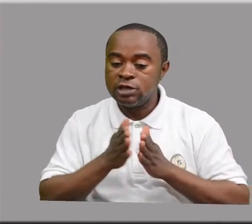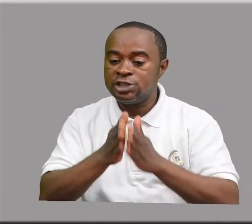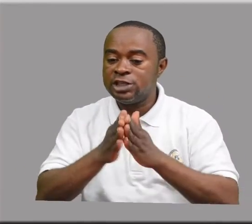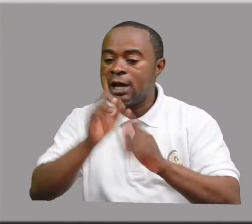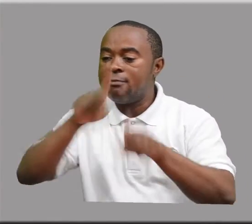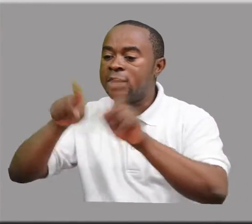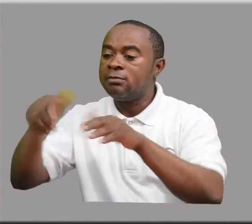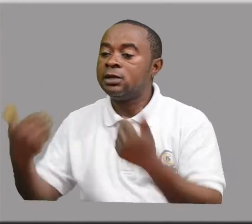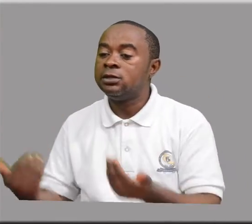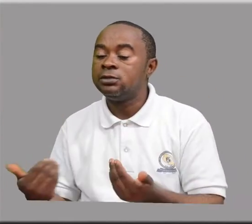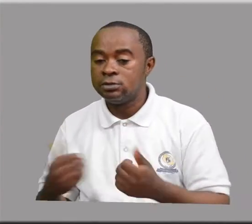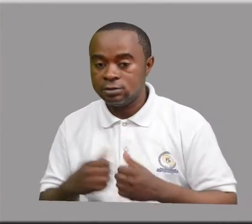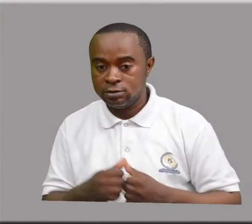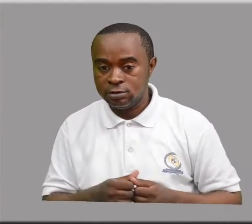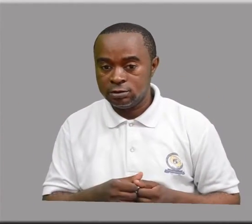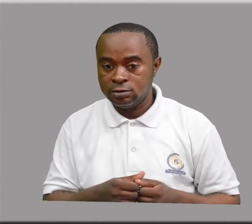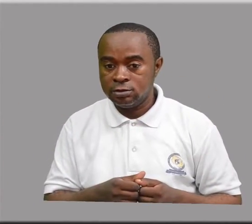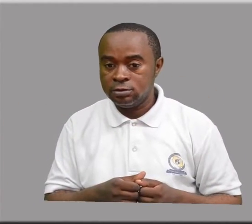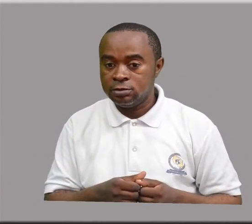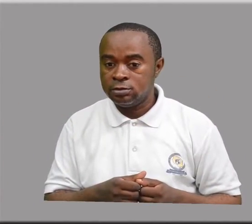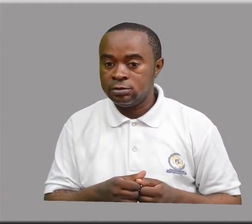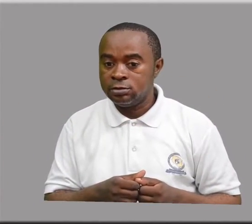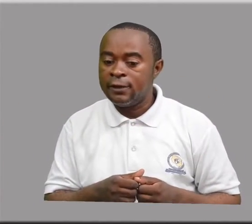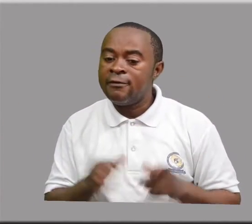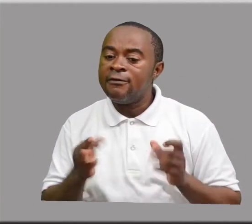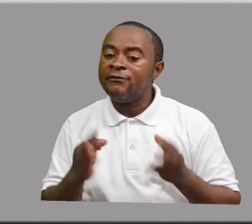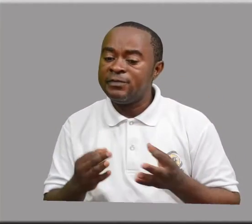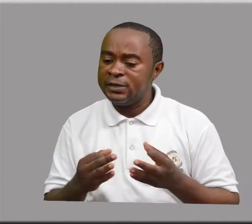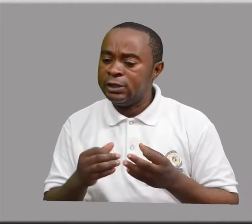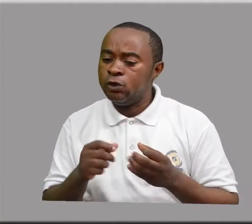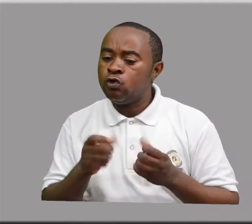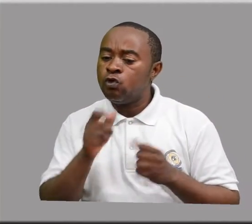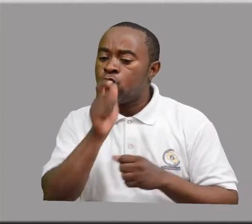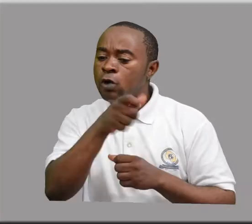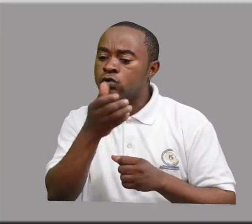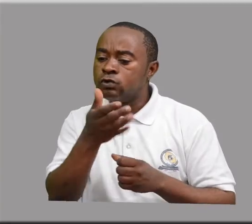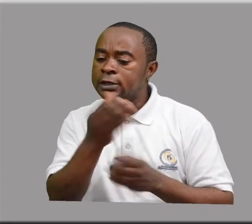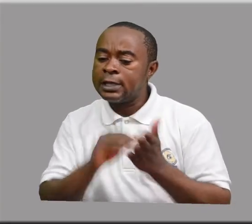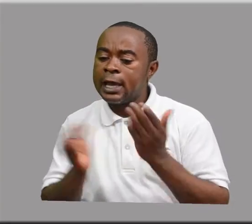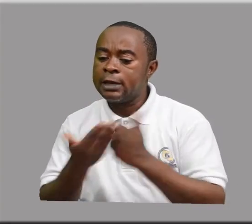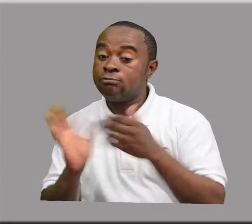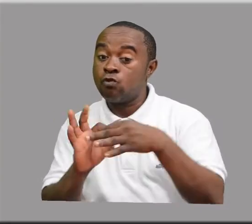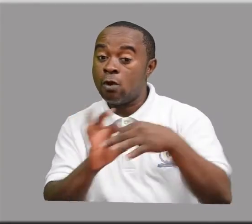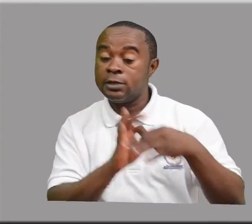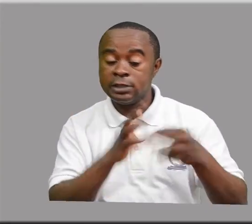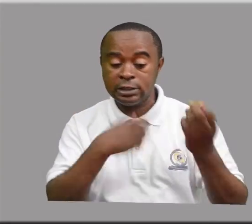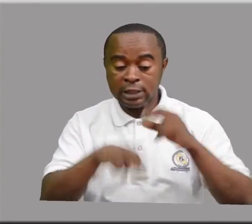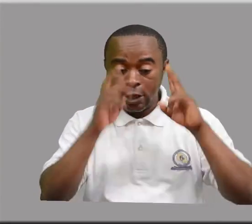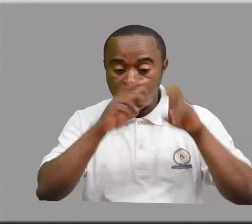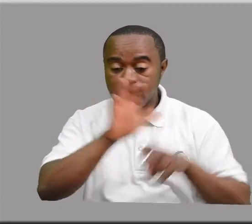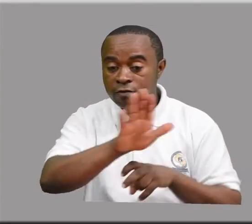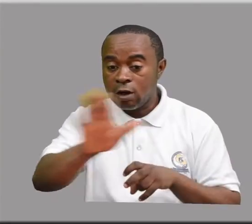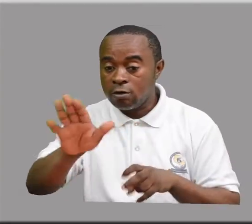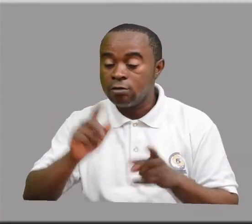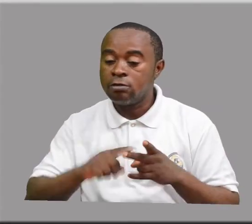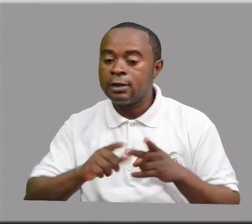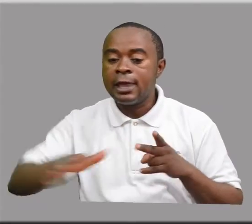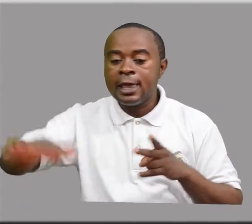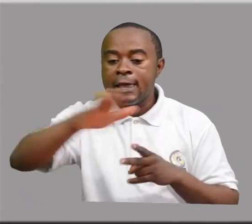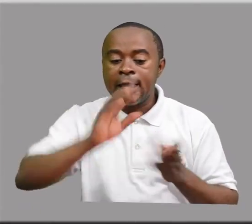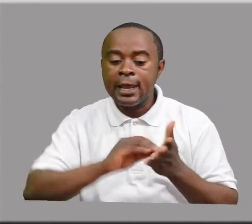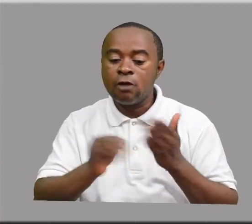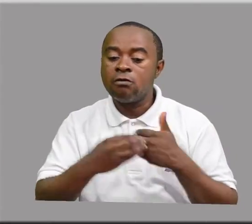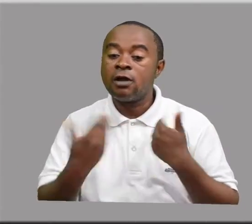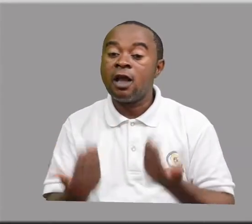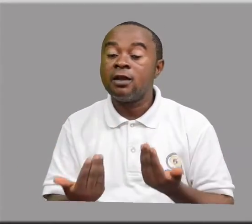theories that are used, or maybe the research participants and so on and so forth. Or maybe it has not been done in your area,